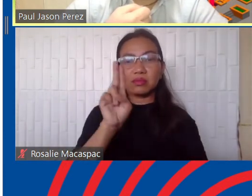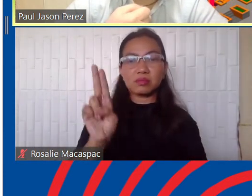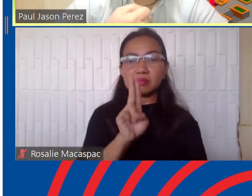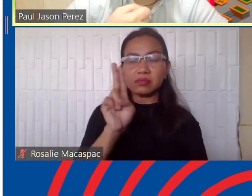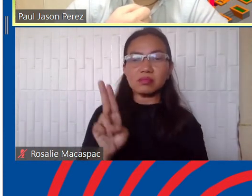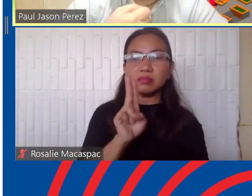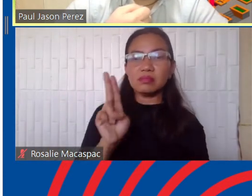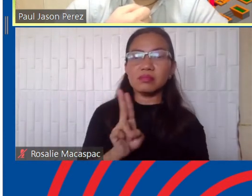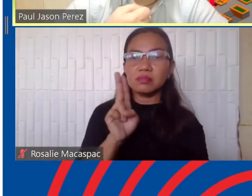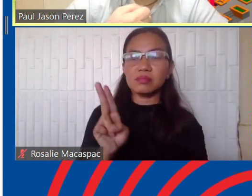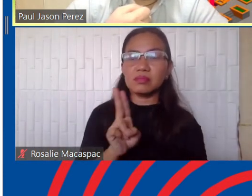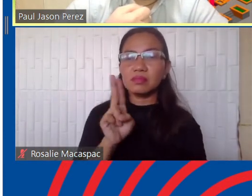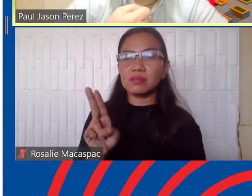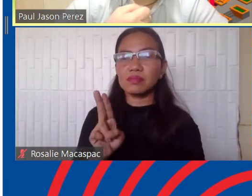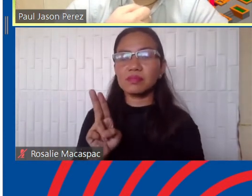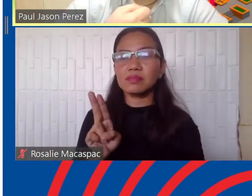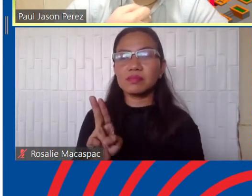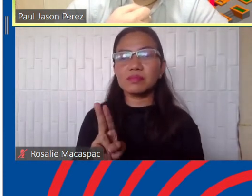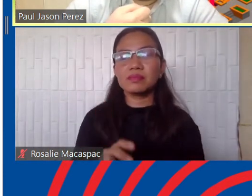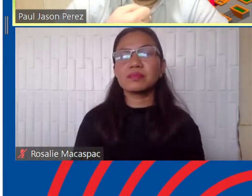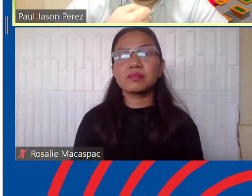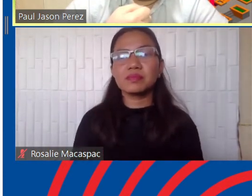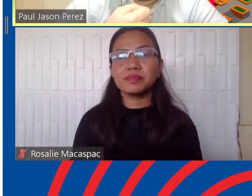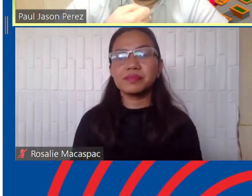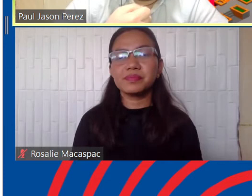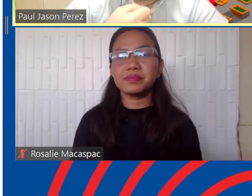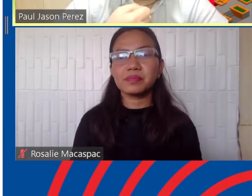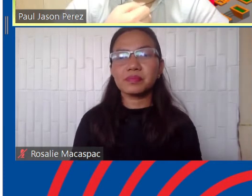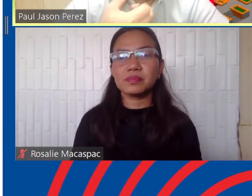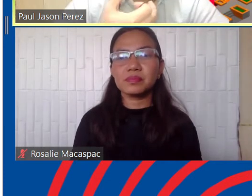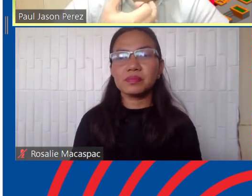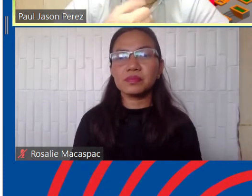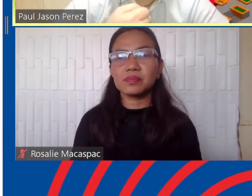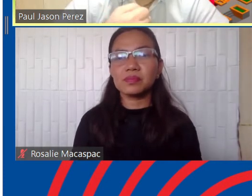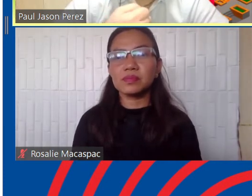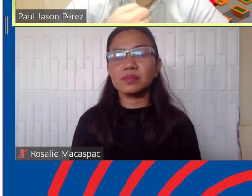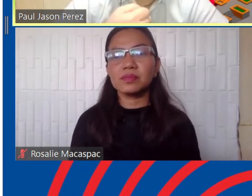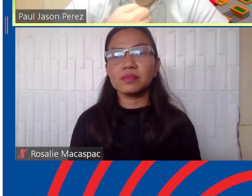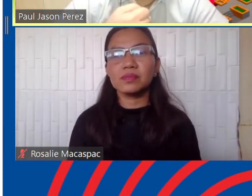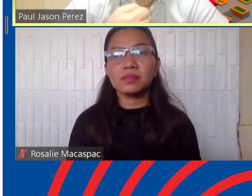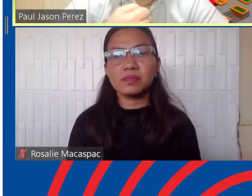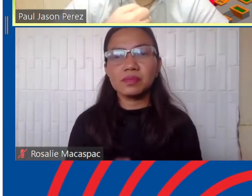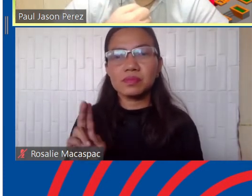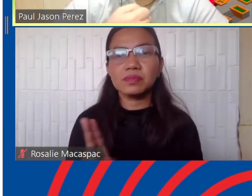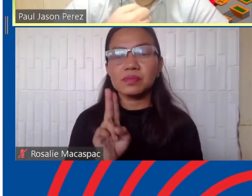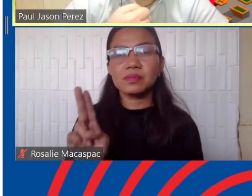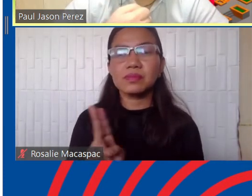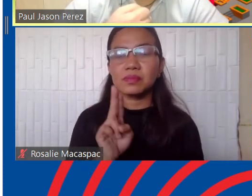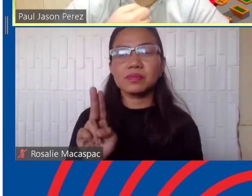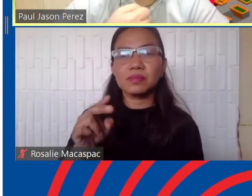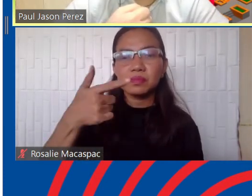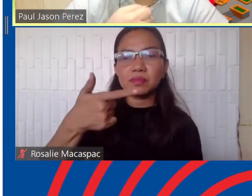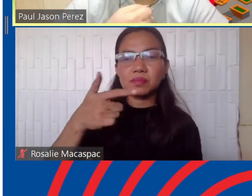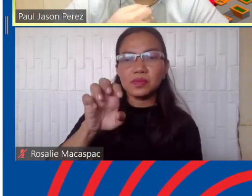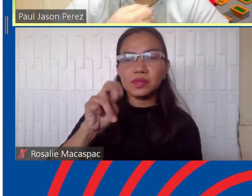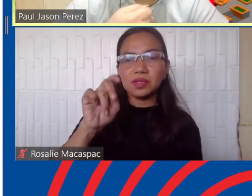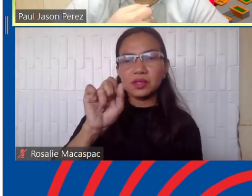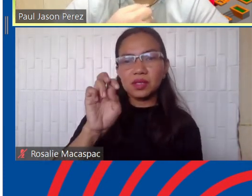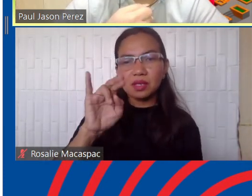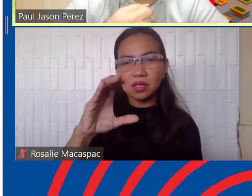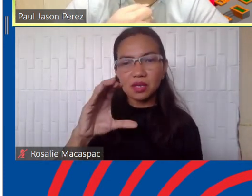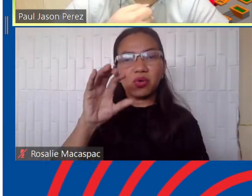the if we can utilize the free generic data repositories